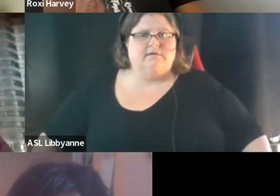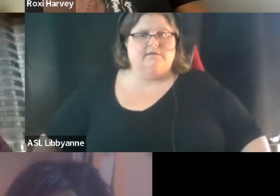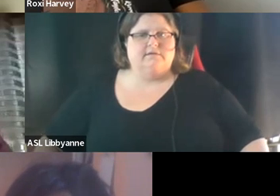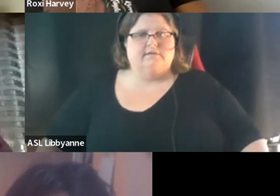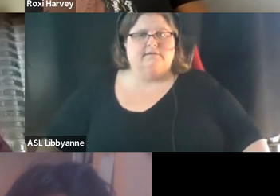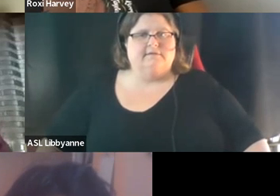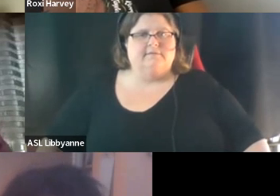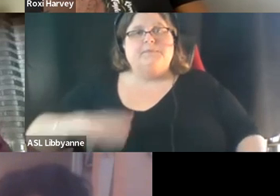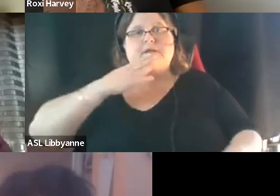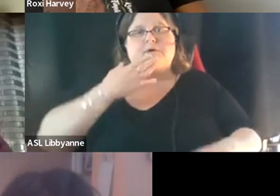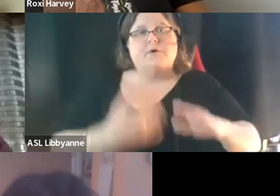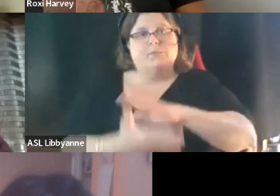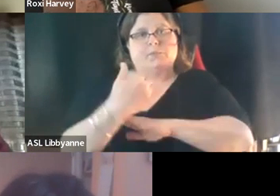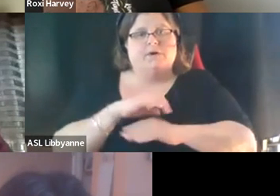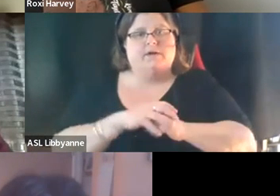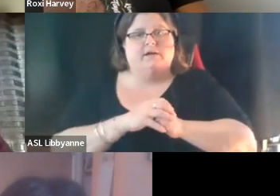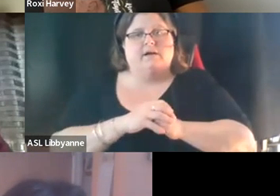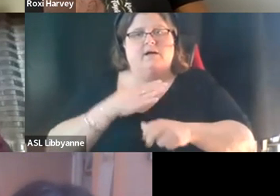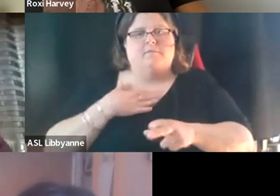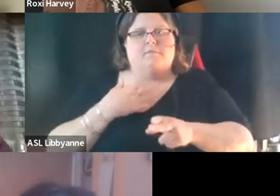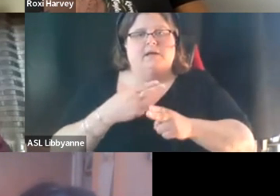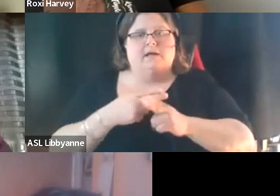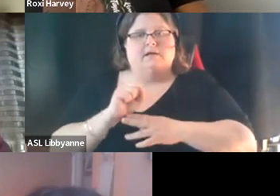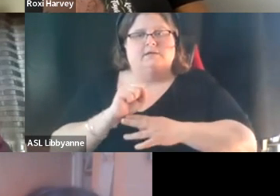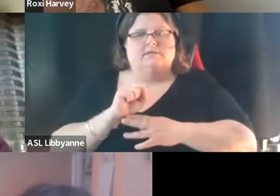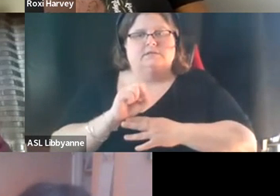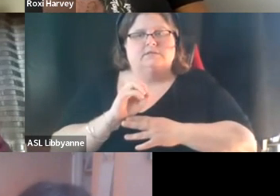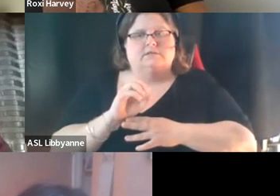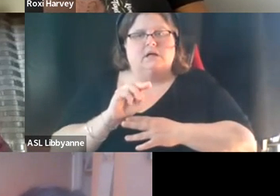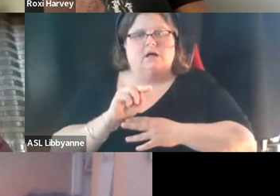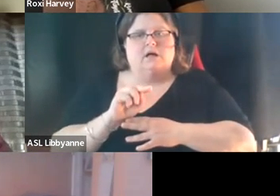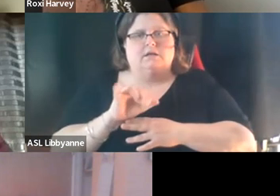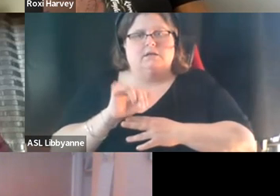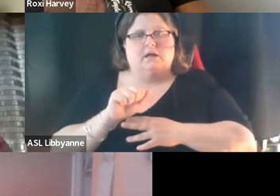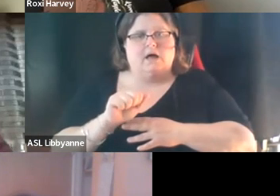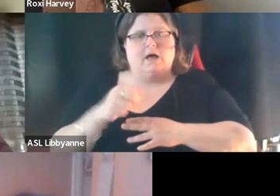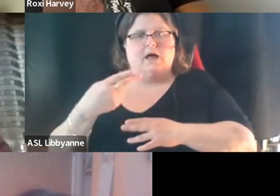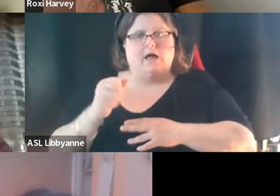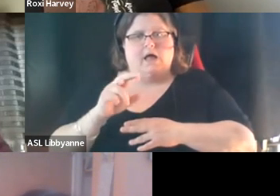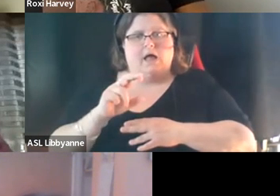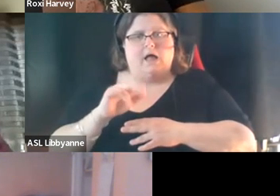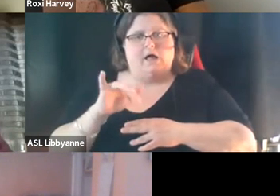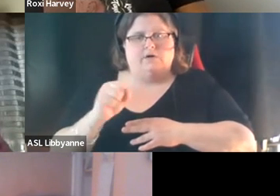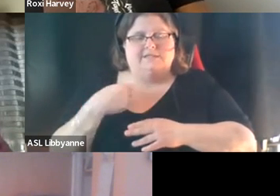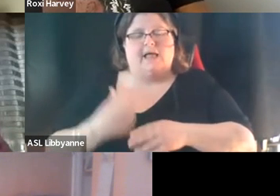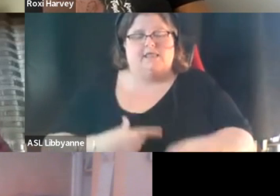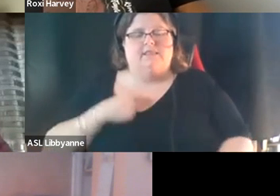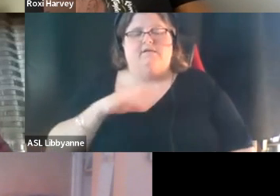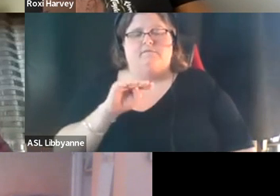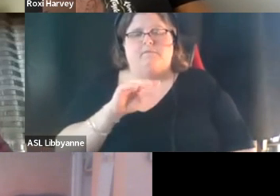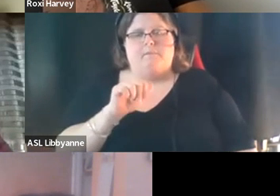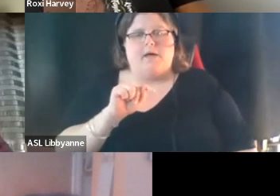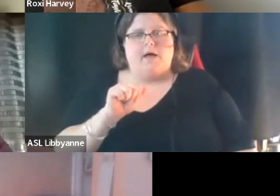All right, good morning. My name is Sonia Harris. I live in Mattapan. I am a BPS parent and